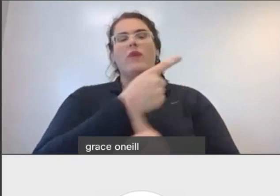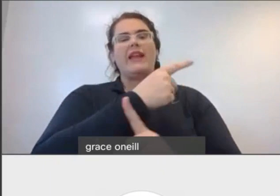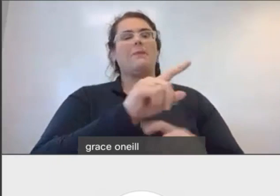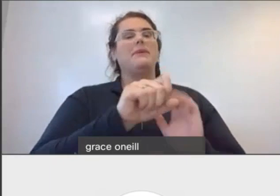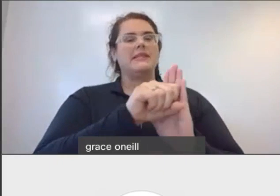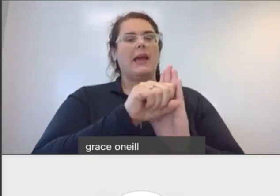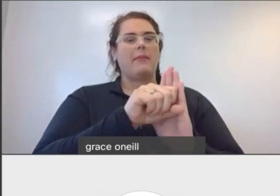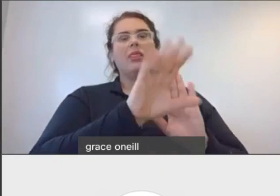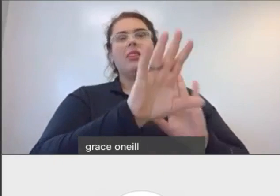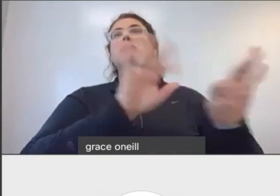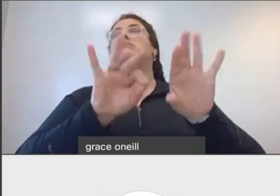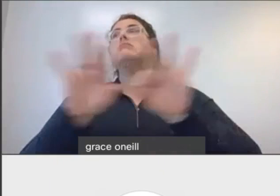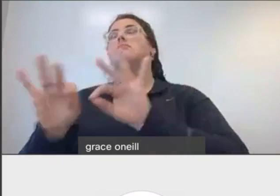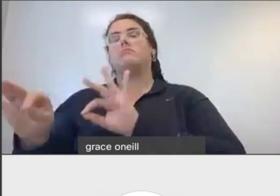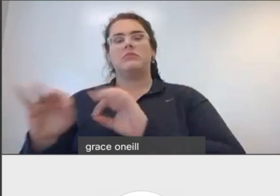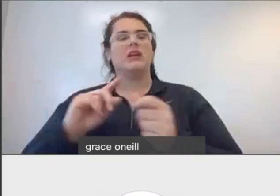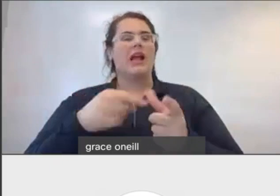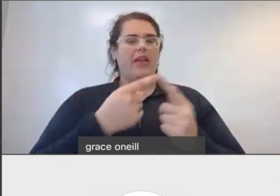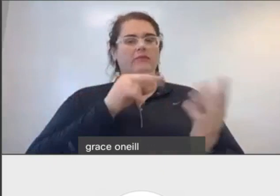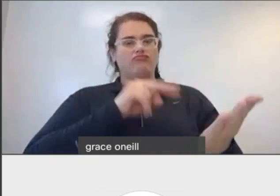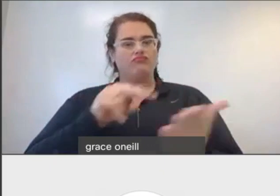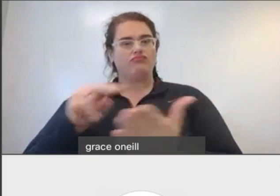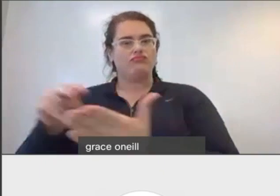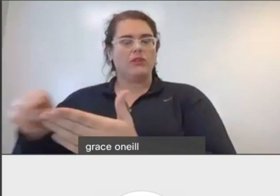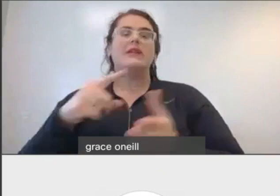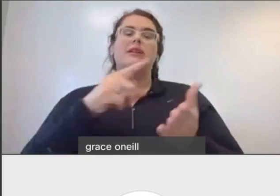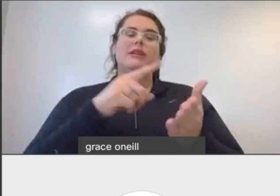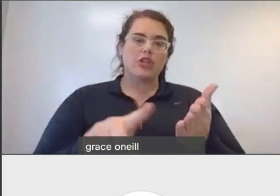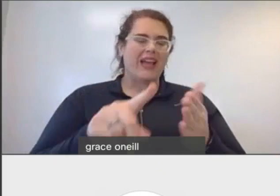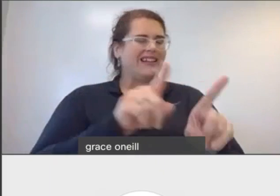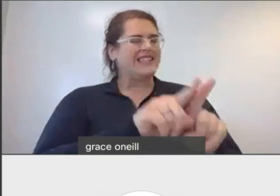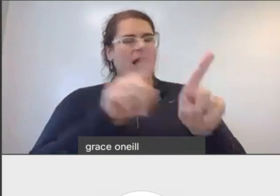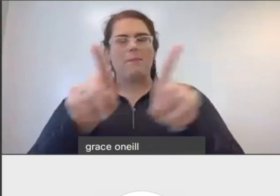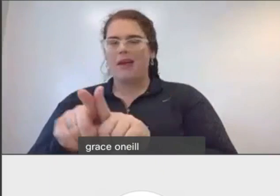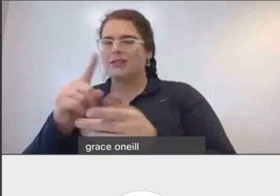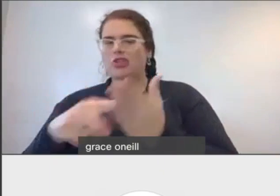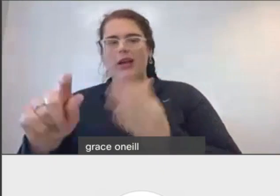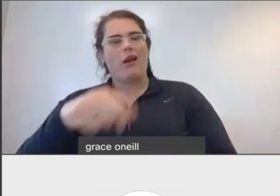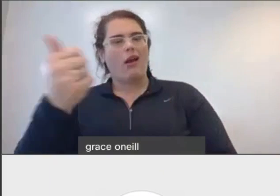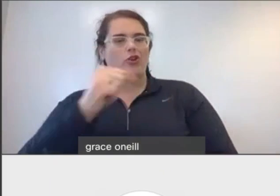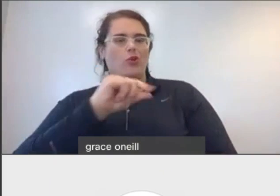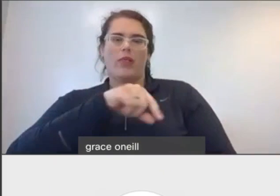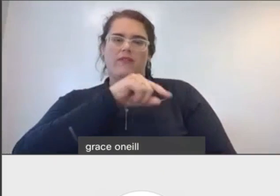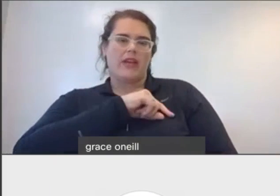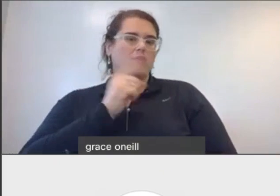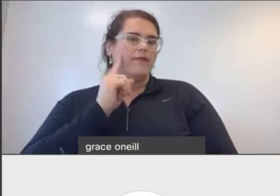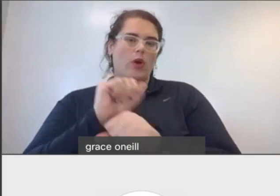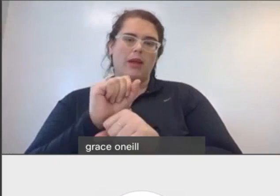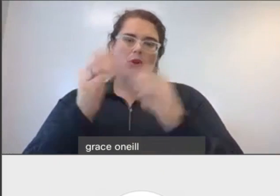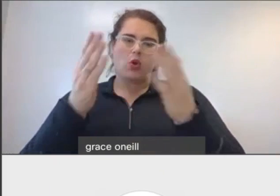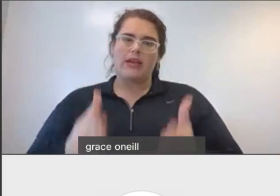at that time, they would be checking this in the same way they check all other employee qualifications.